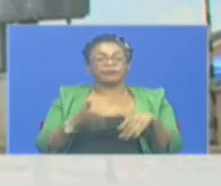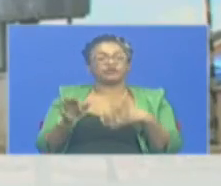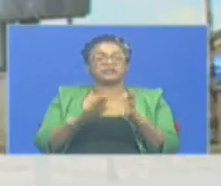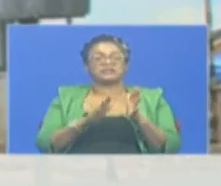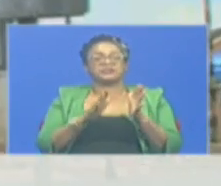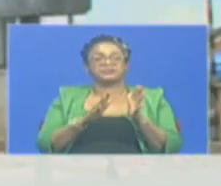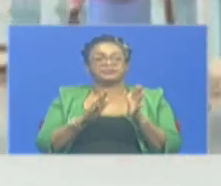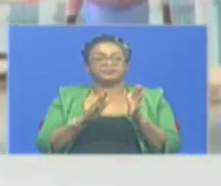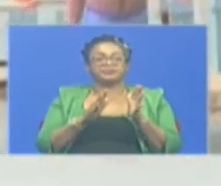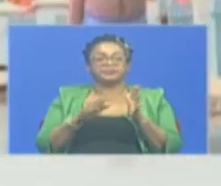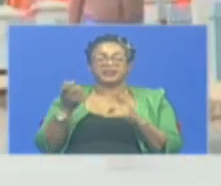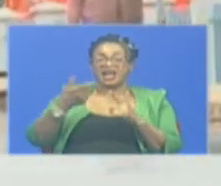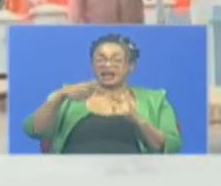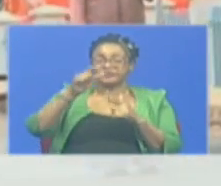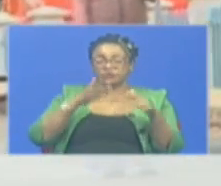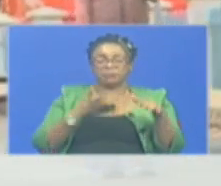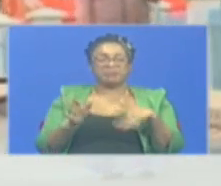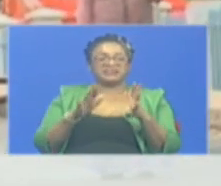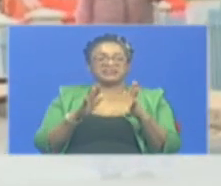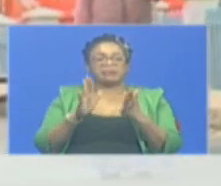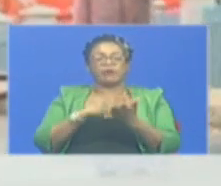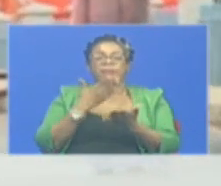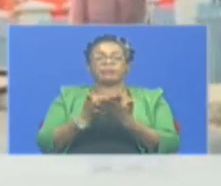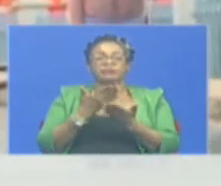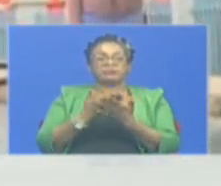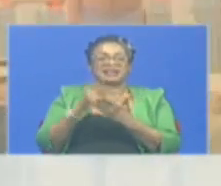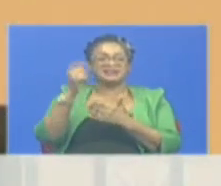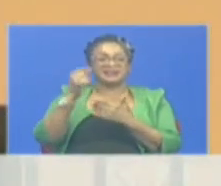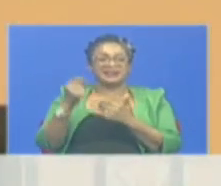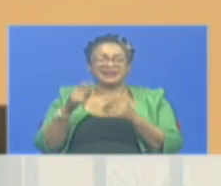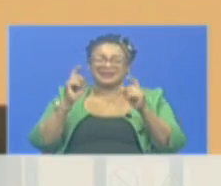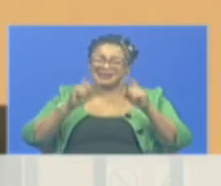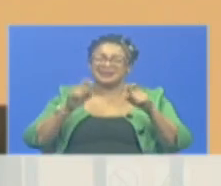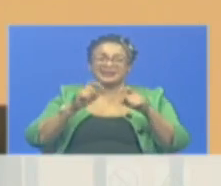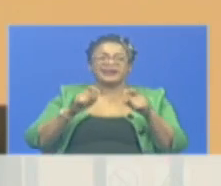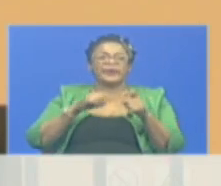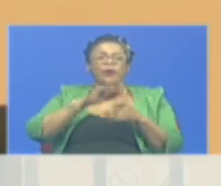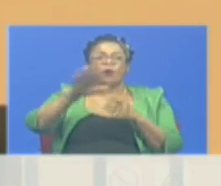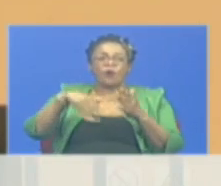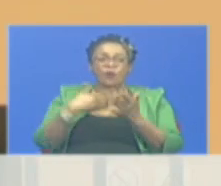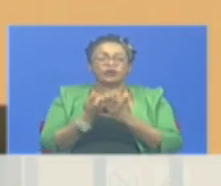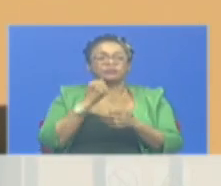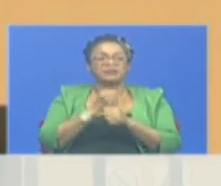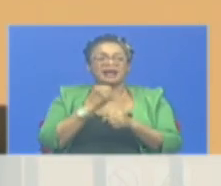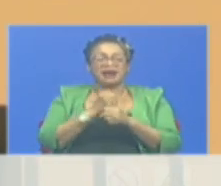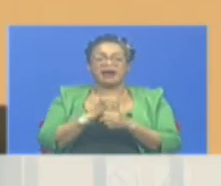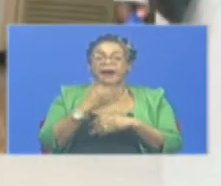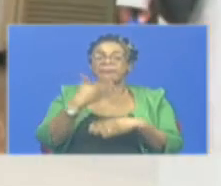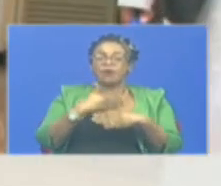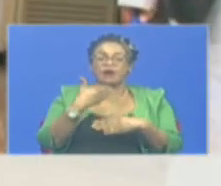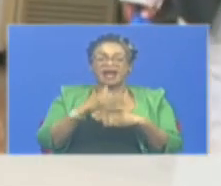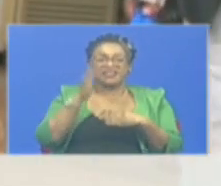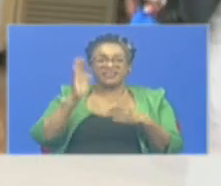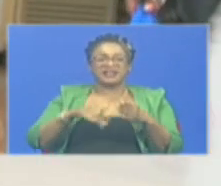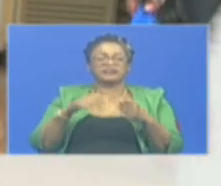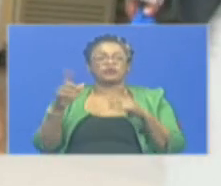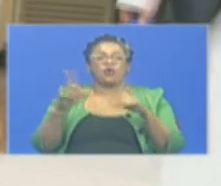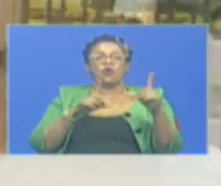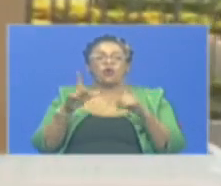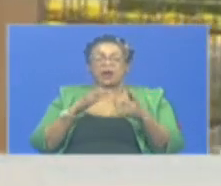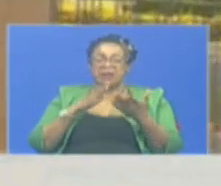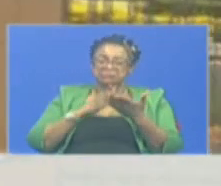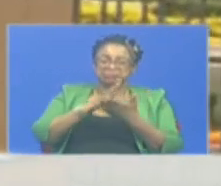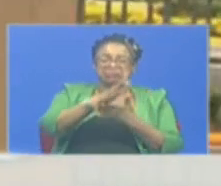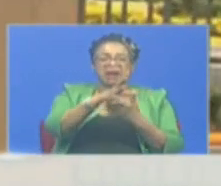Additional measures proposed by the Tanzanian government requiring all cargo transactions to be done at the border instead of trucks entering and leaving